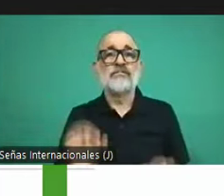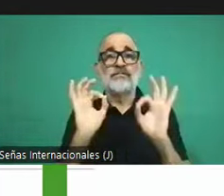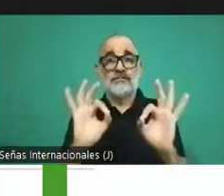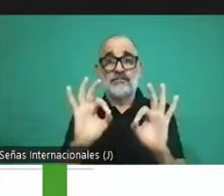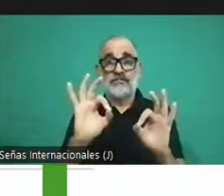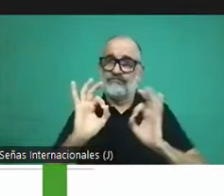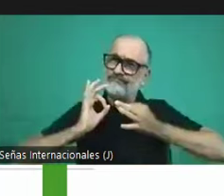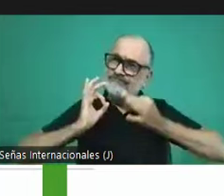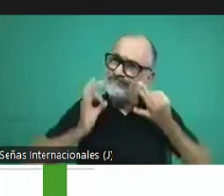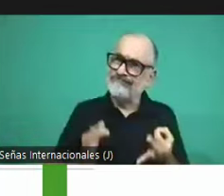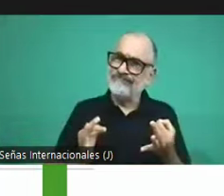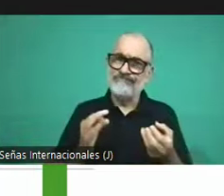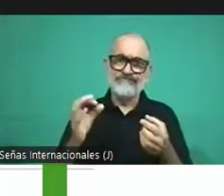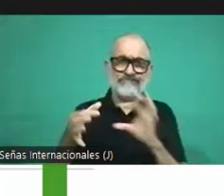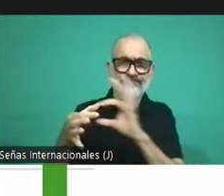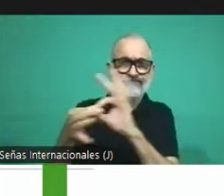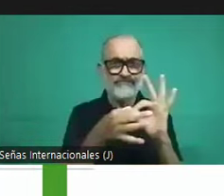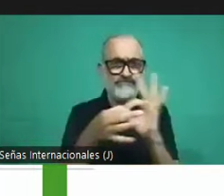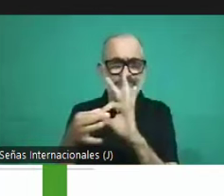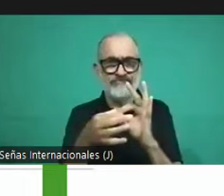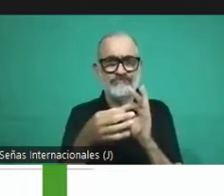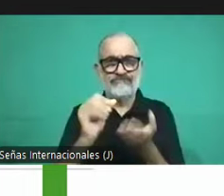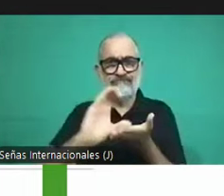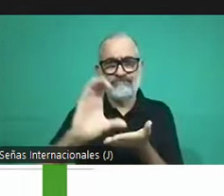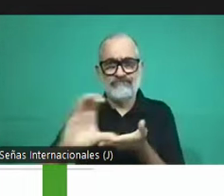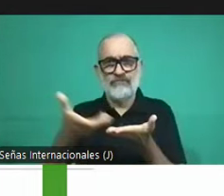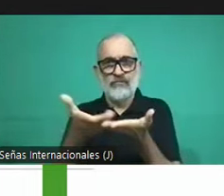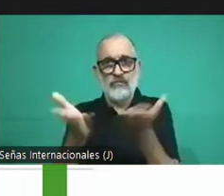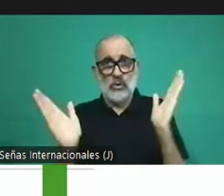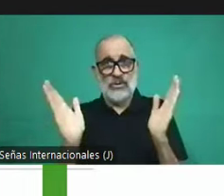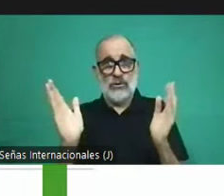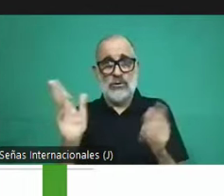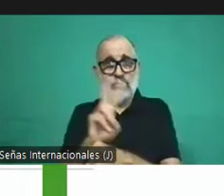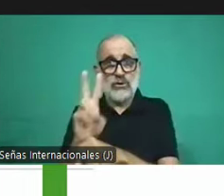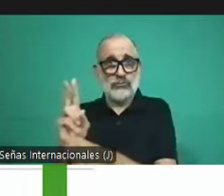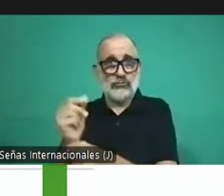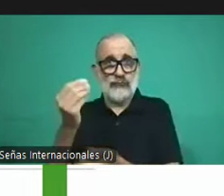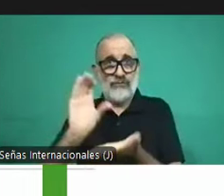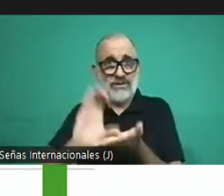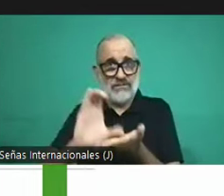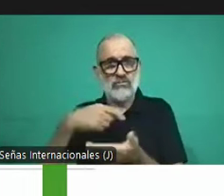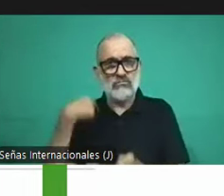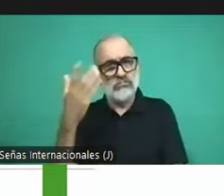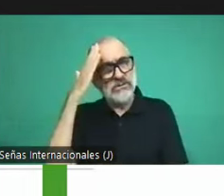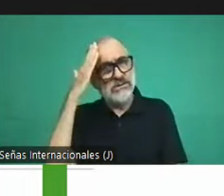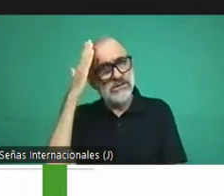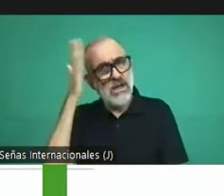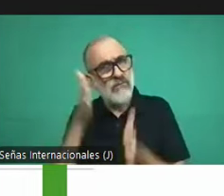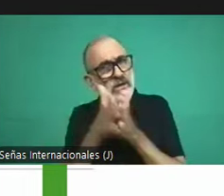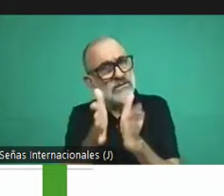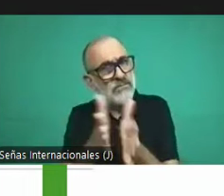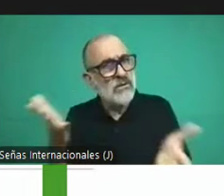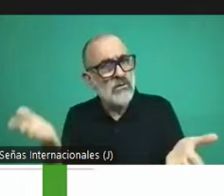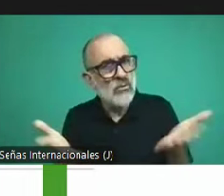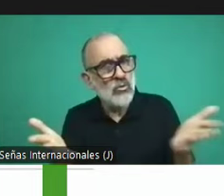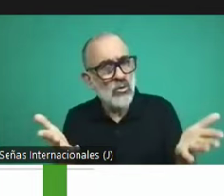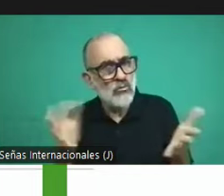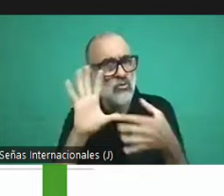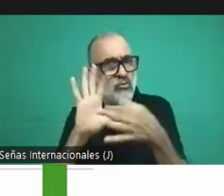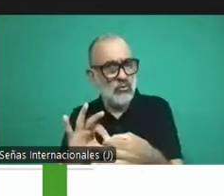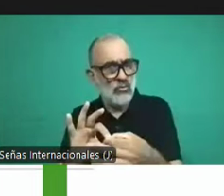Here, in reference to being able to establish better instruments in this way, as we do know, we are able to establish why this is still